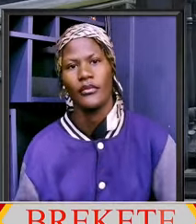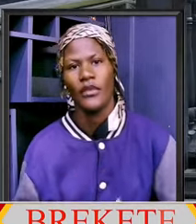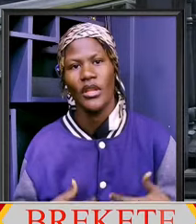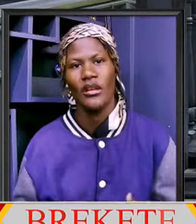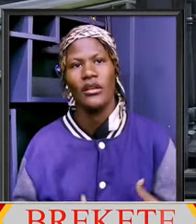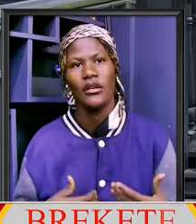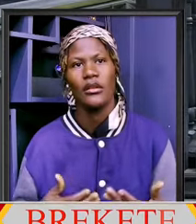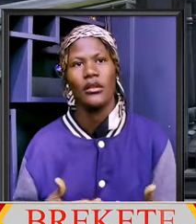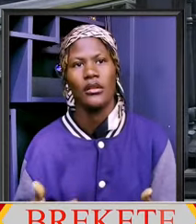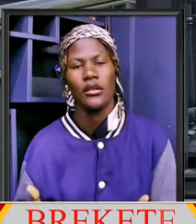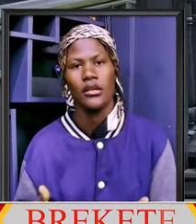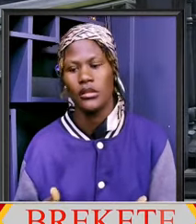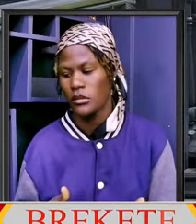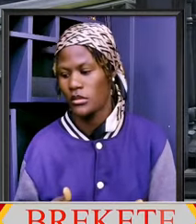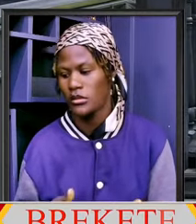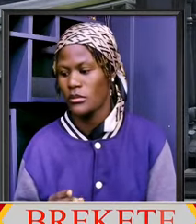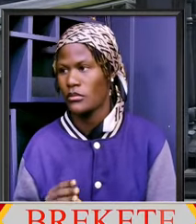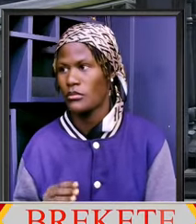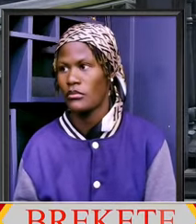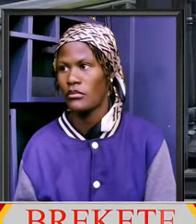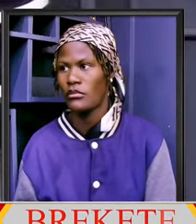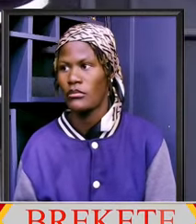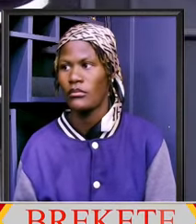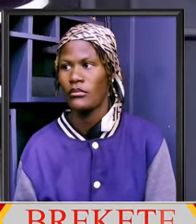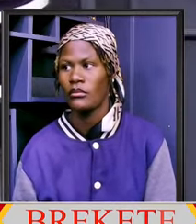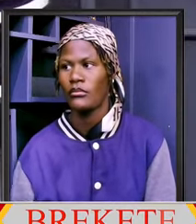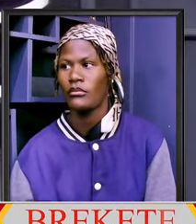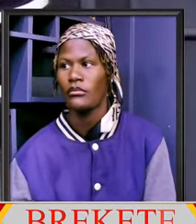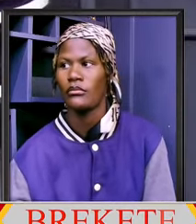My brother. At least the vex done, they relax. Which you relax it.